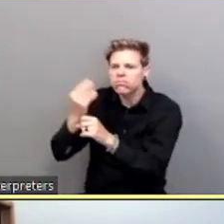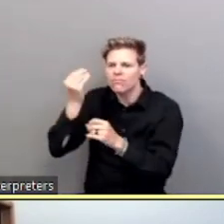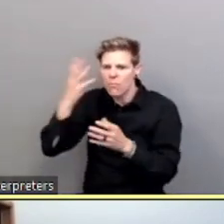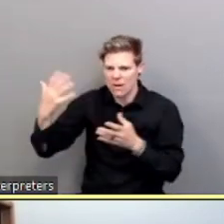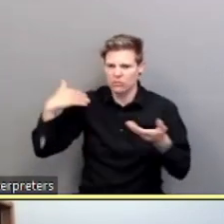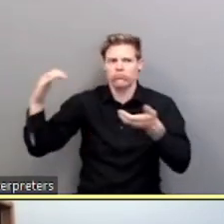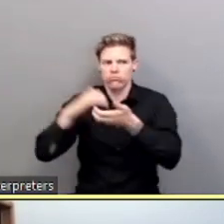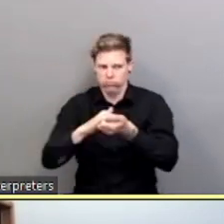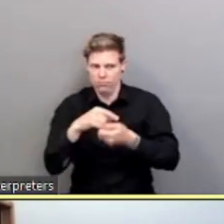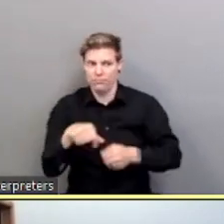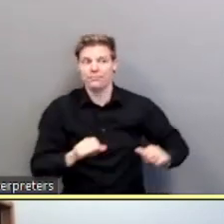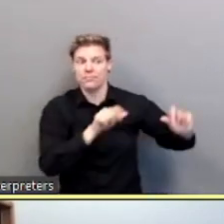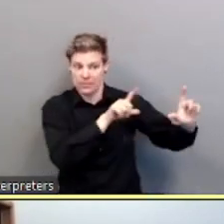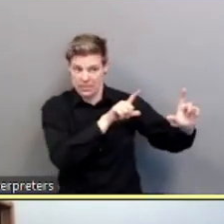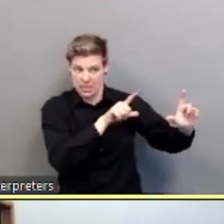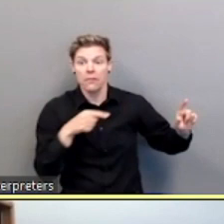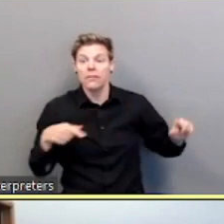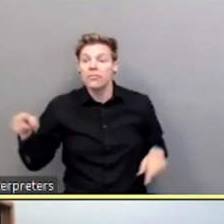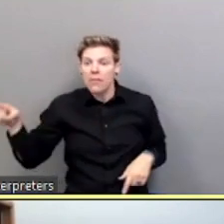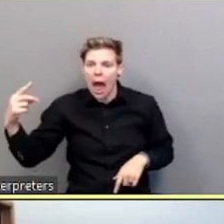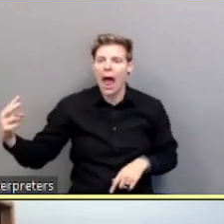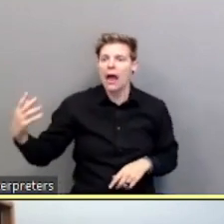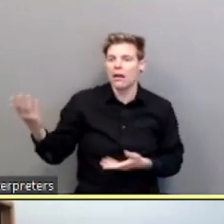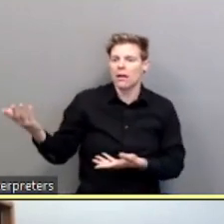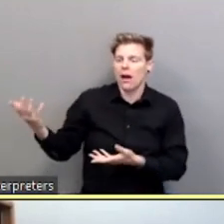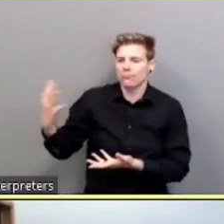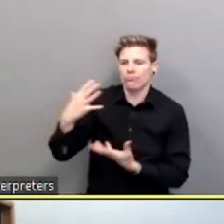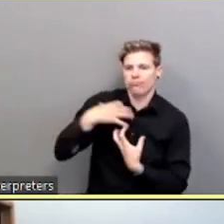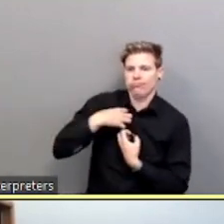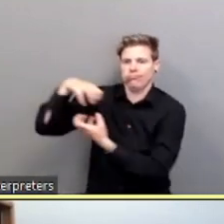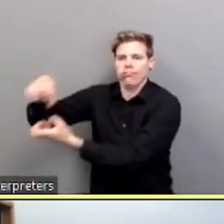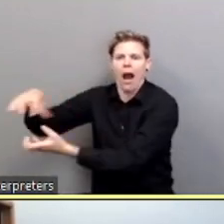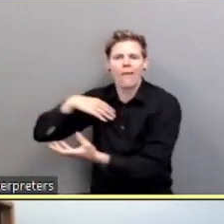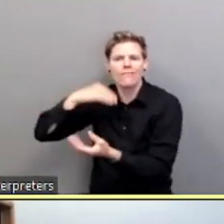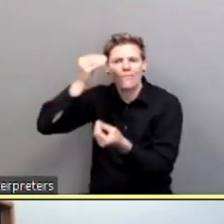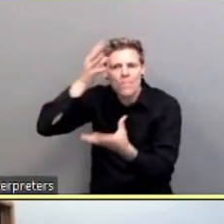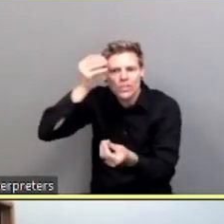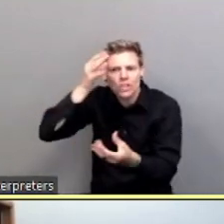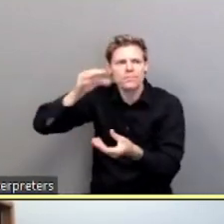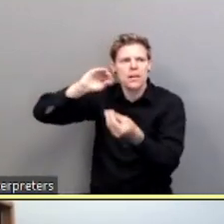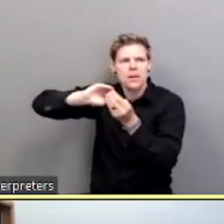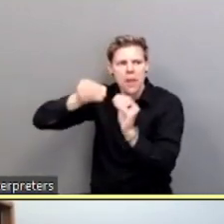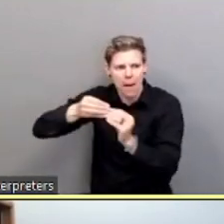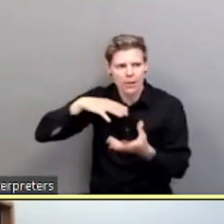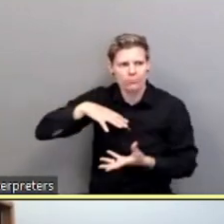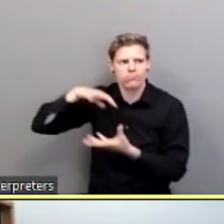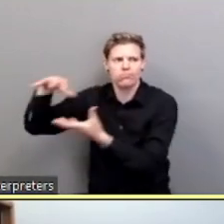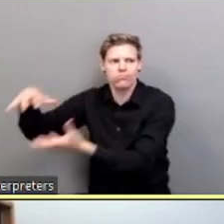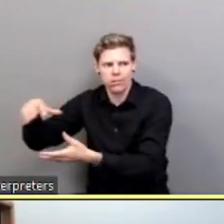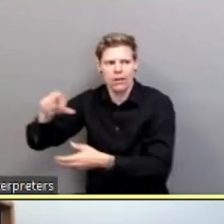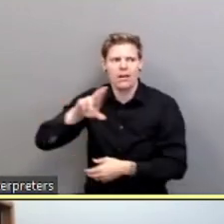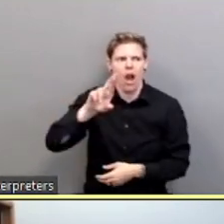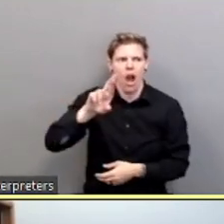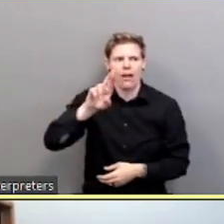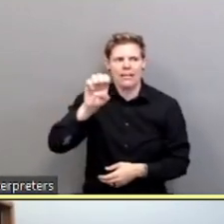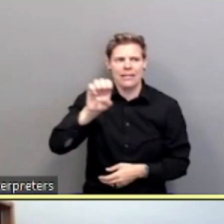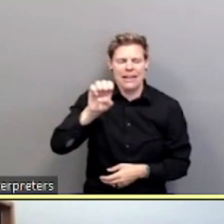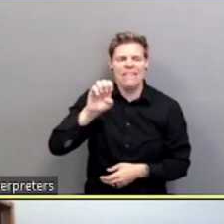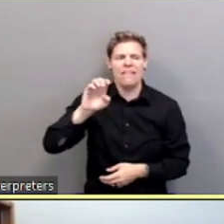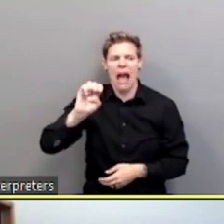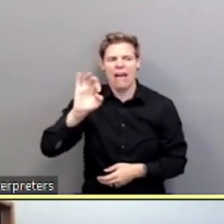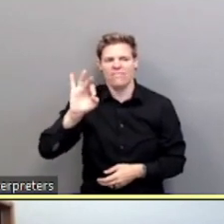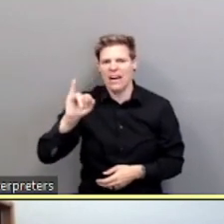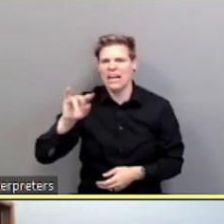to calculate what we call the R effective, or what's known as the effective reproduction